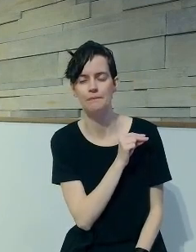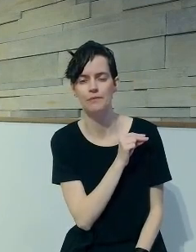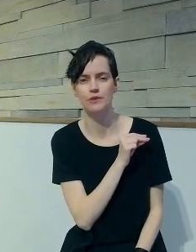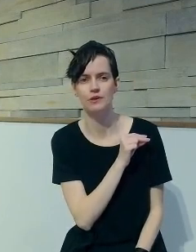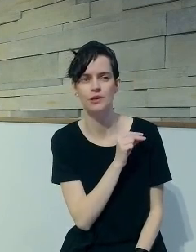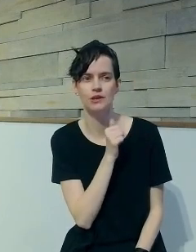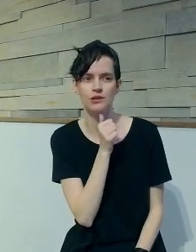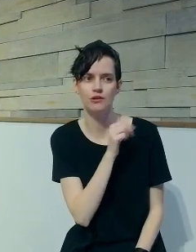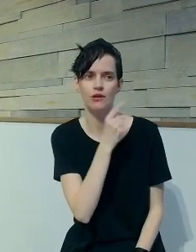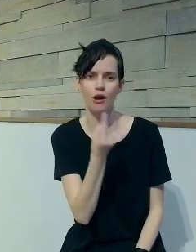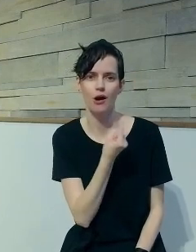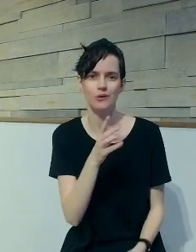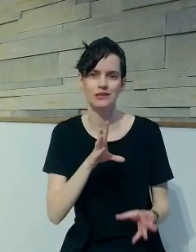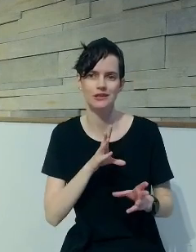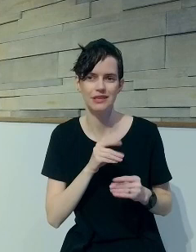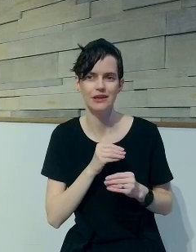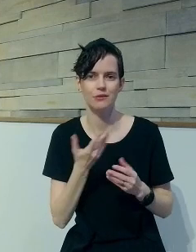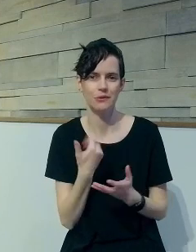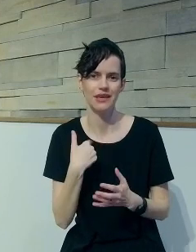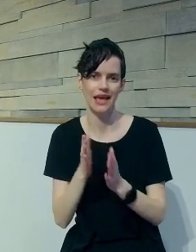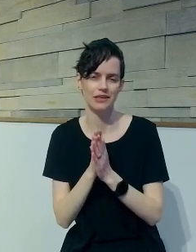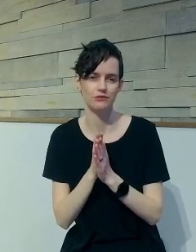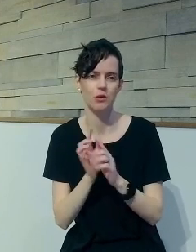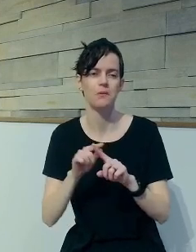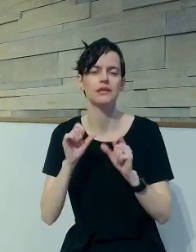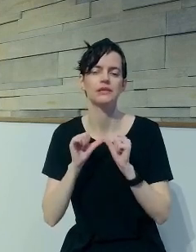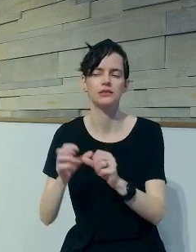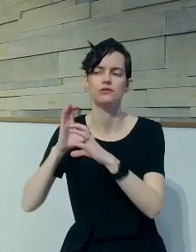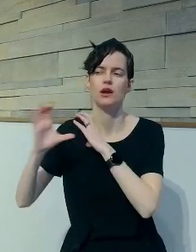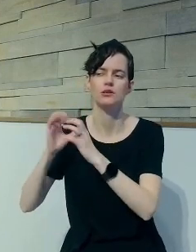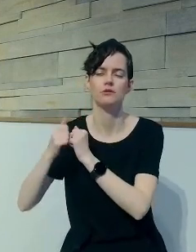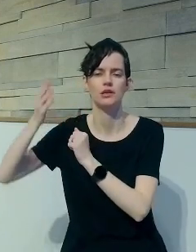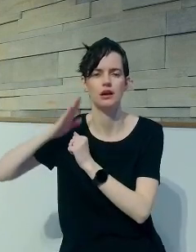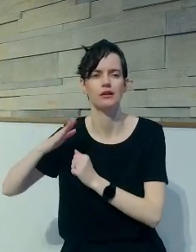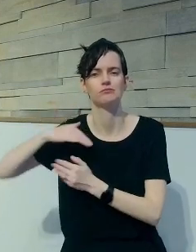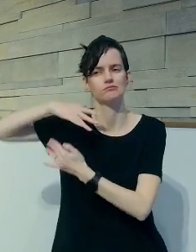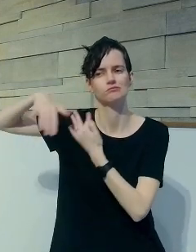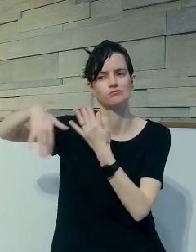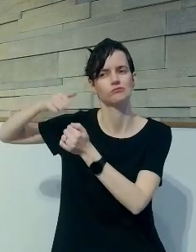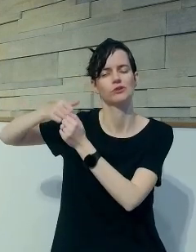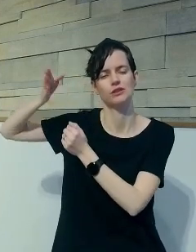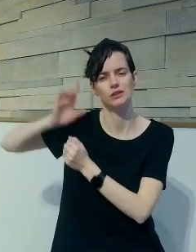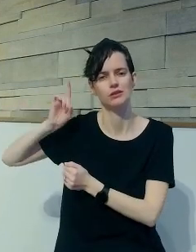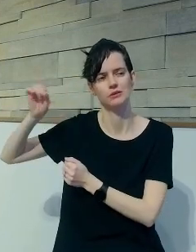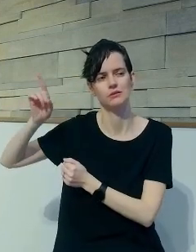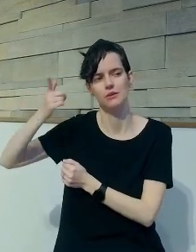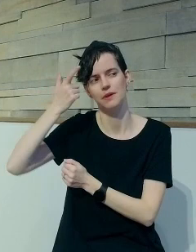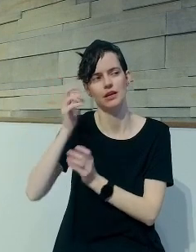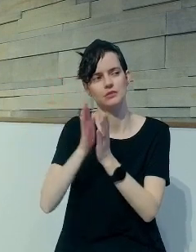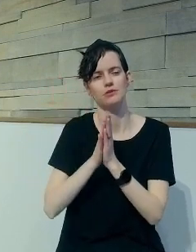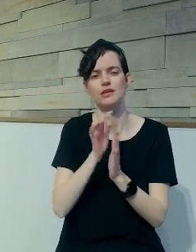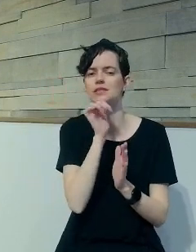We don't always get what we ask for. But keep talking to God. Keep hanging out with him. Because prayer